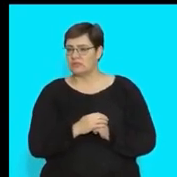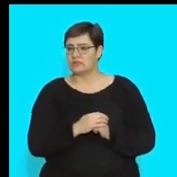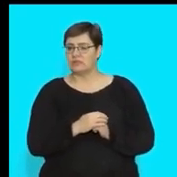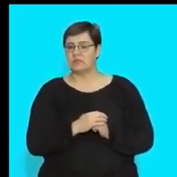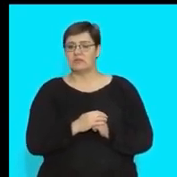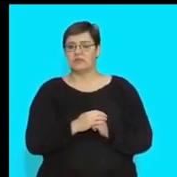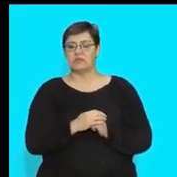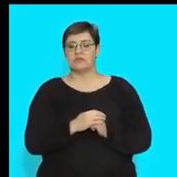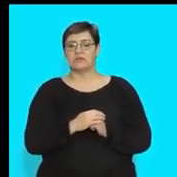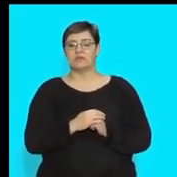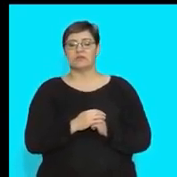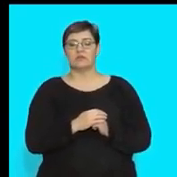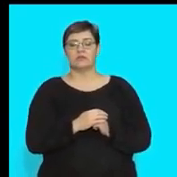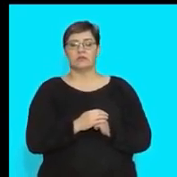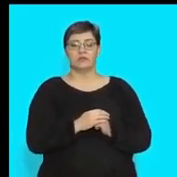Decreases